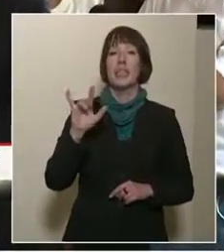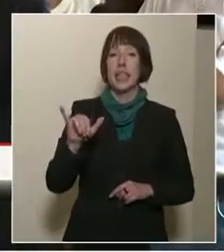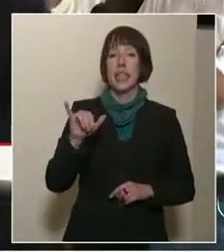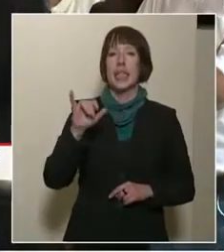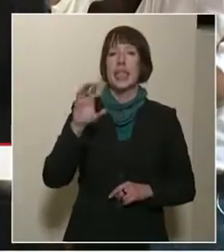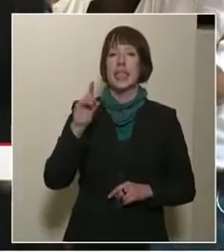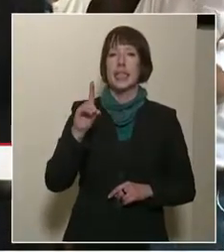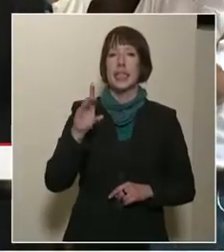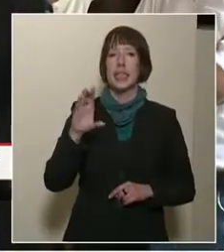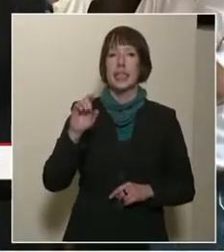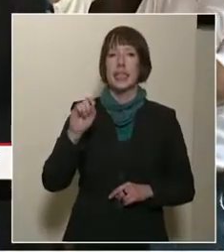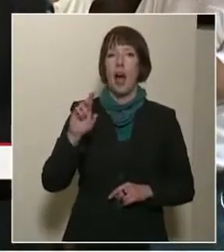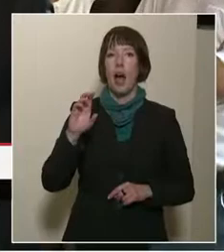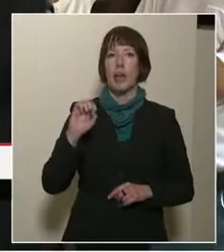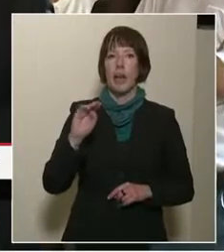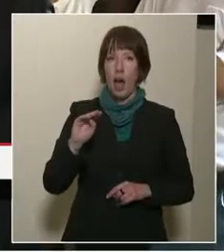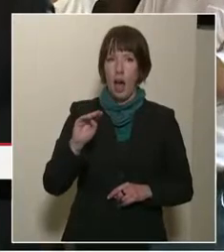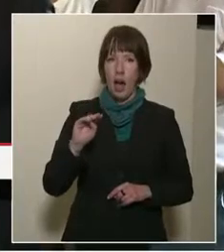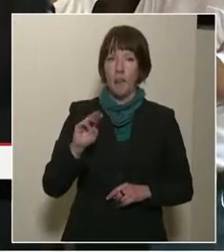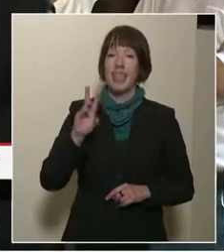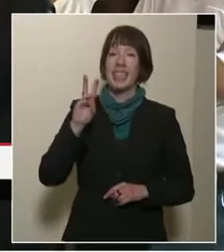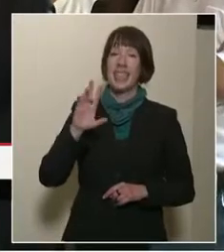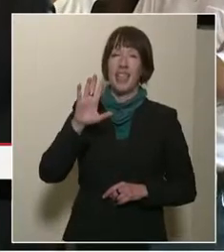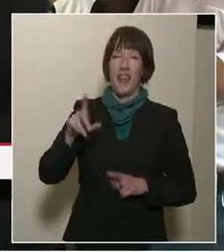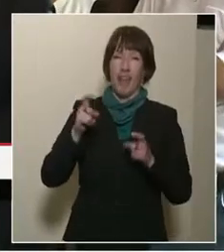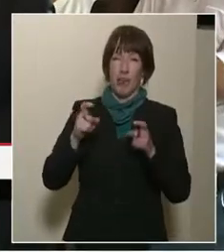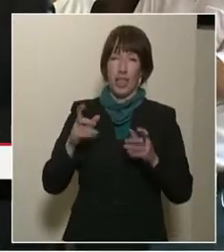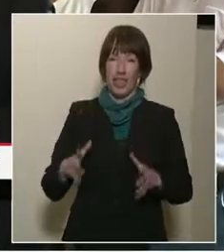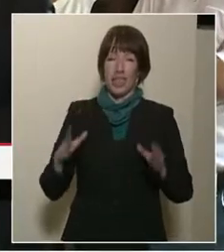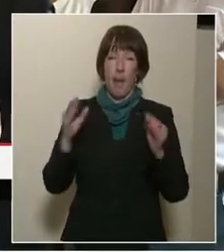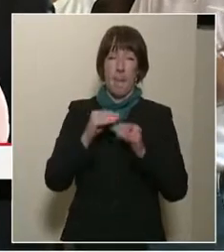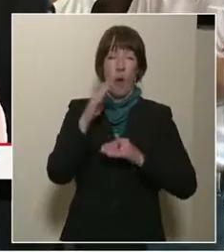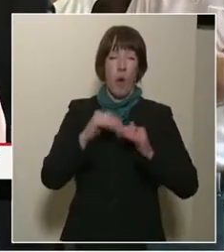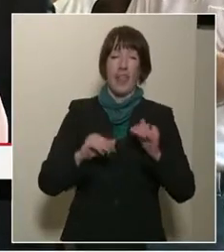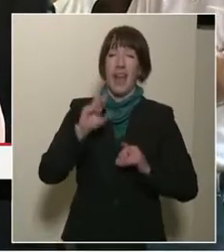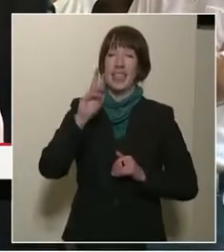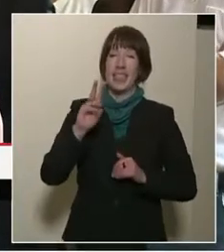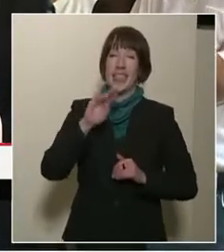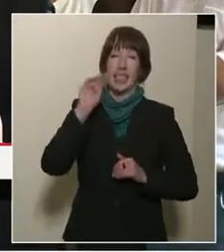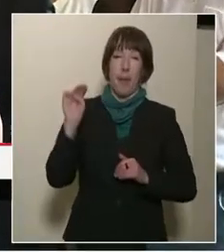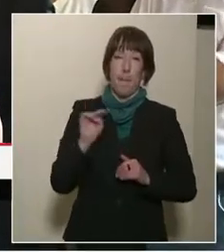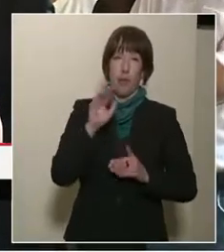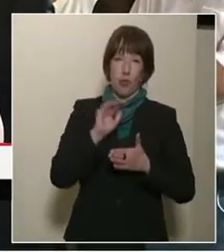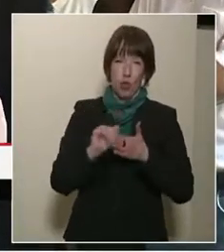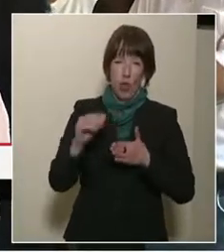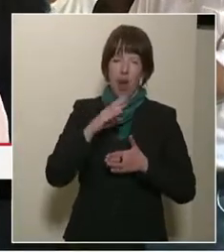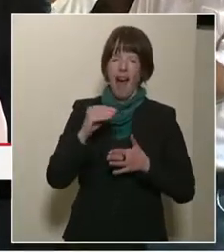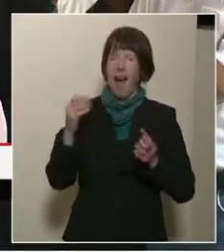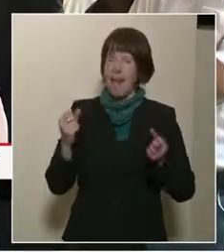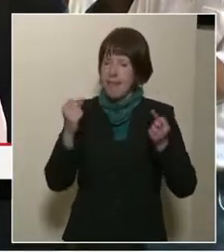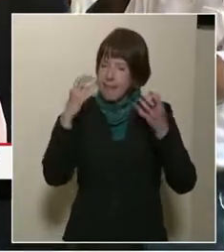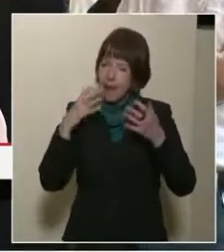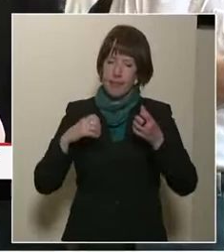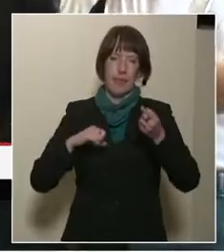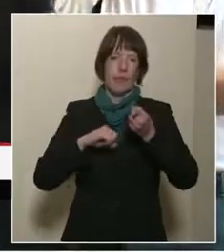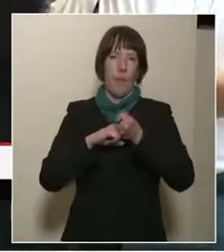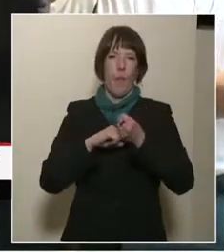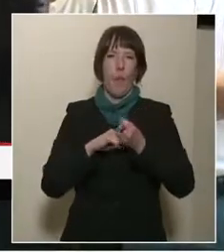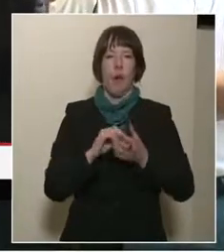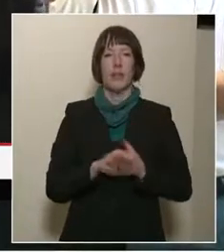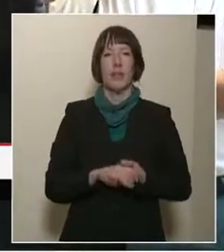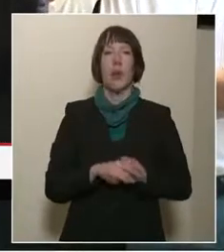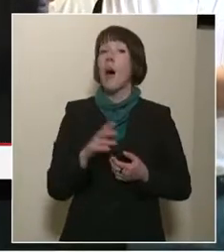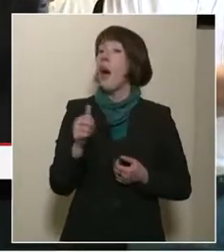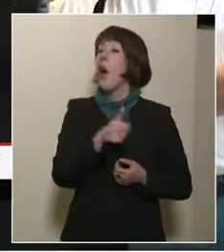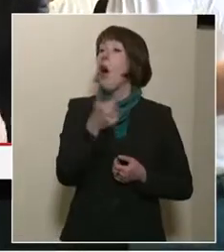65 grantees today, over $6 million, and a lot of support. Another thing that we